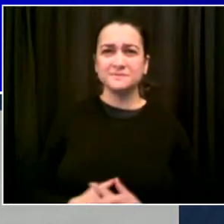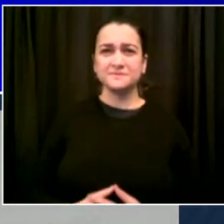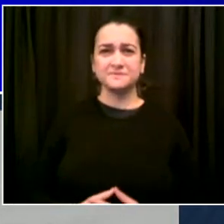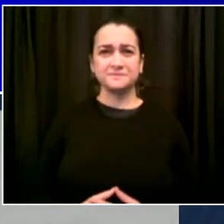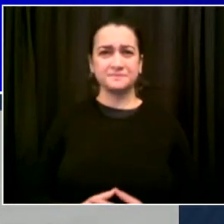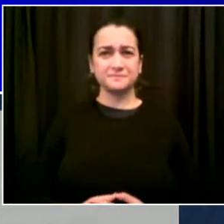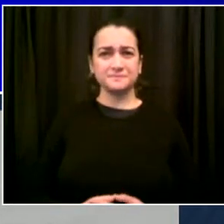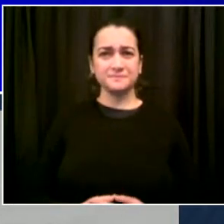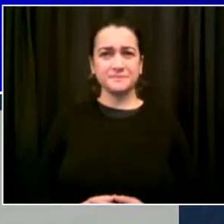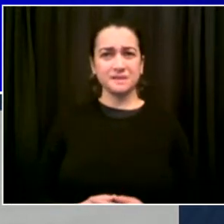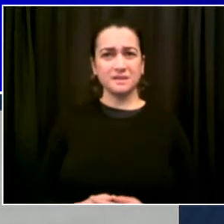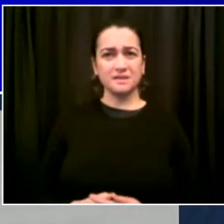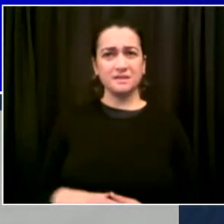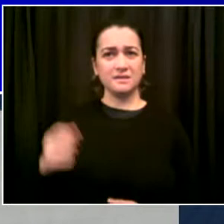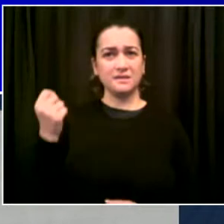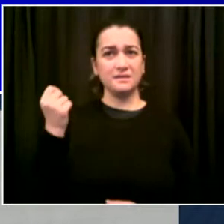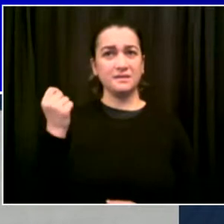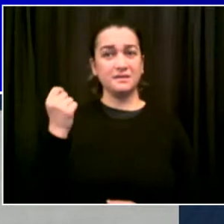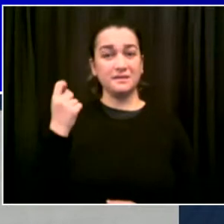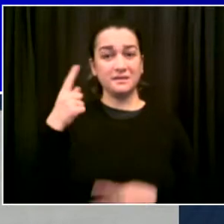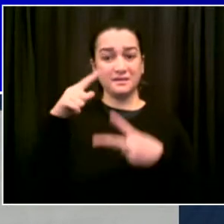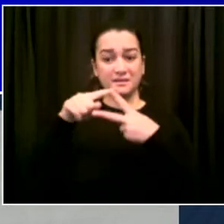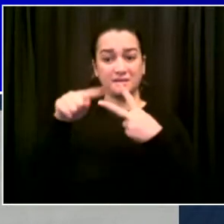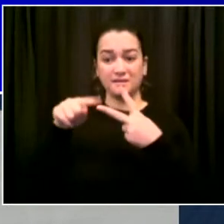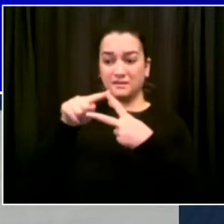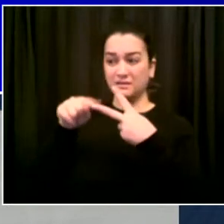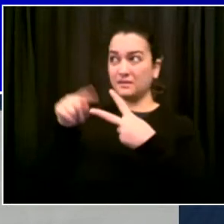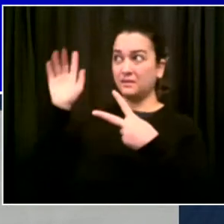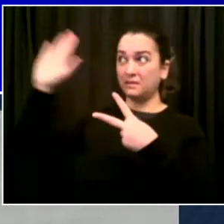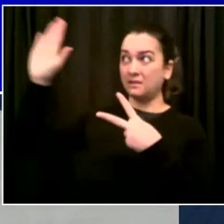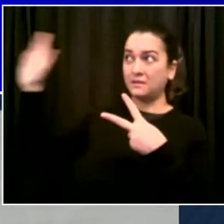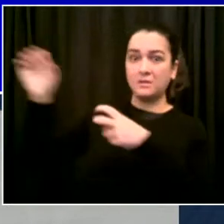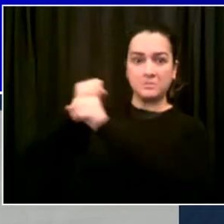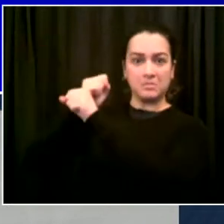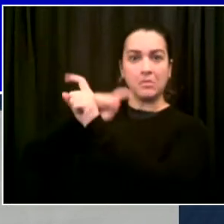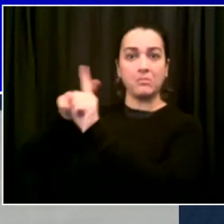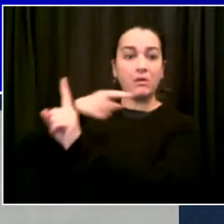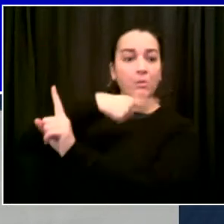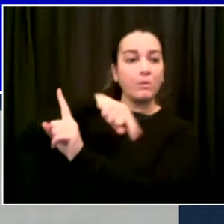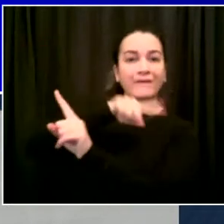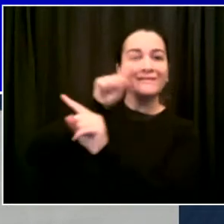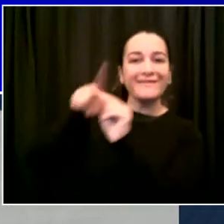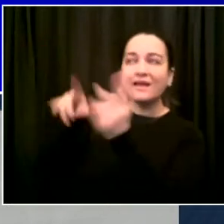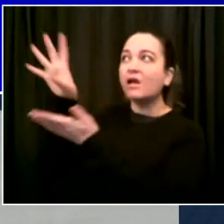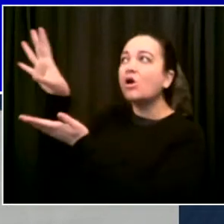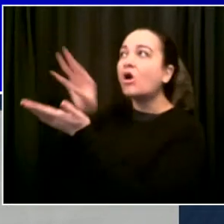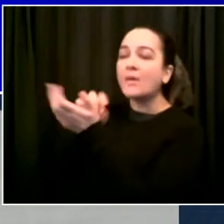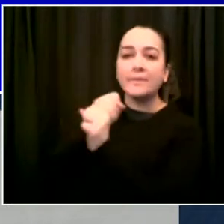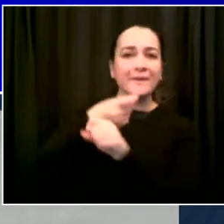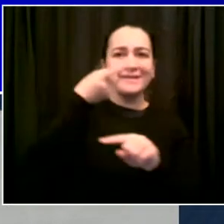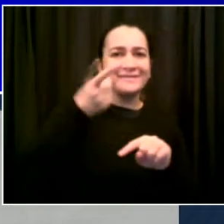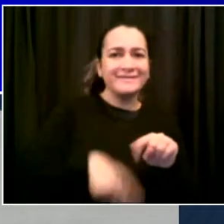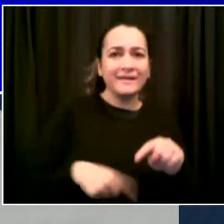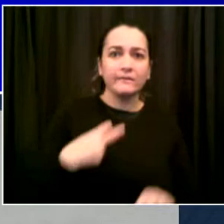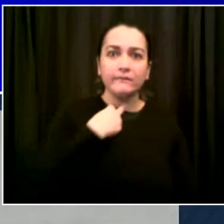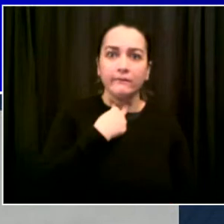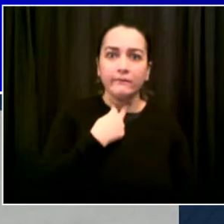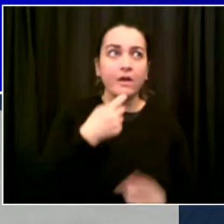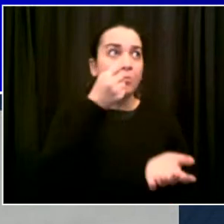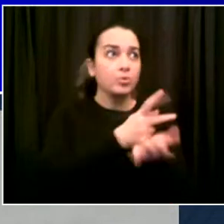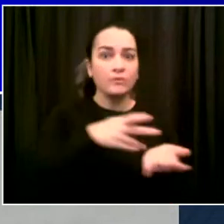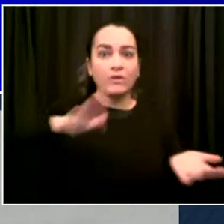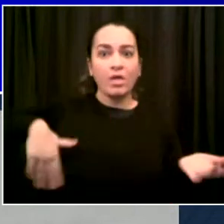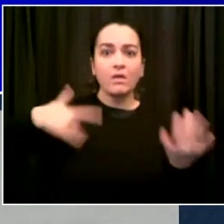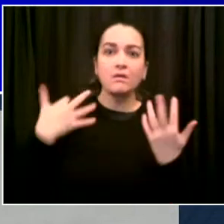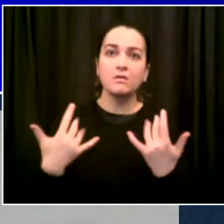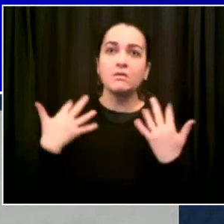in and require these companies to all work in the common interest of the American people and immediately use